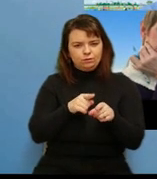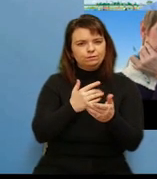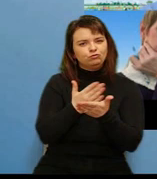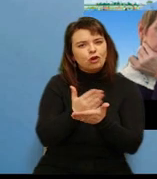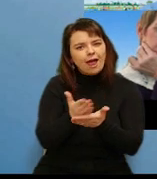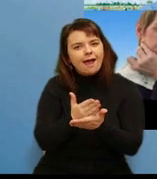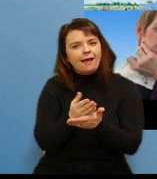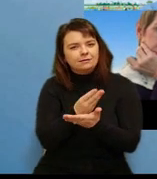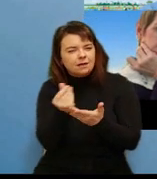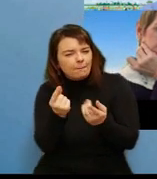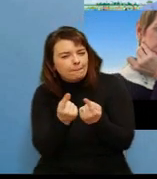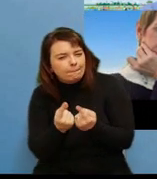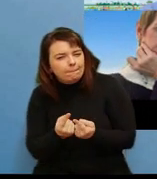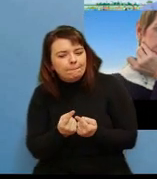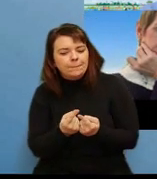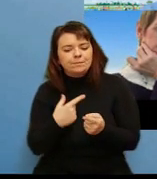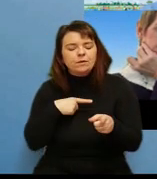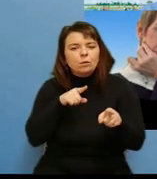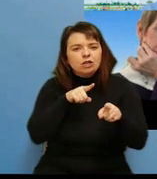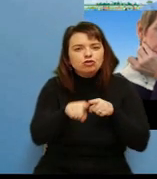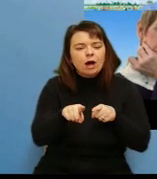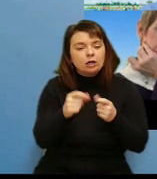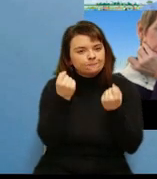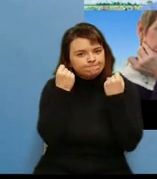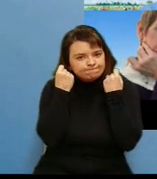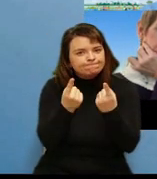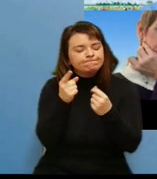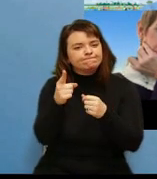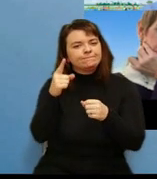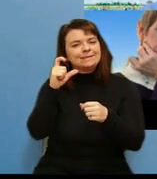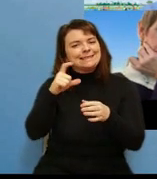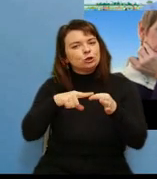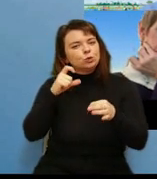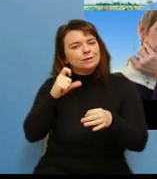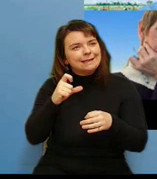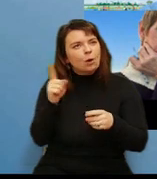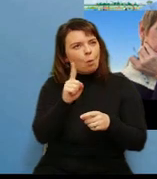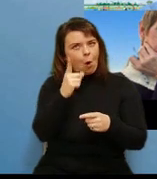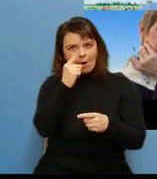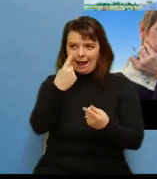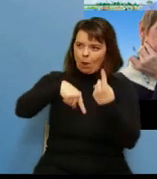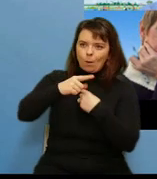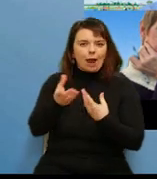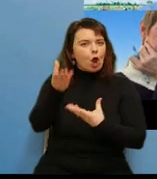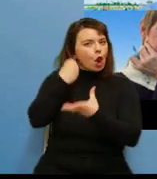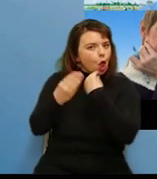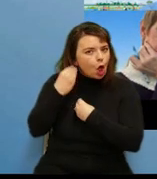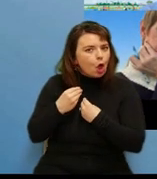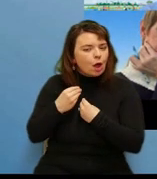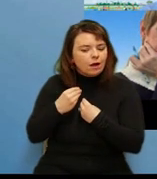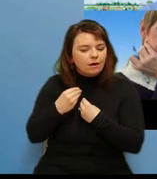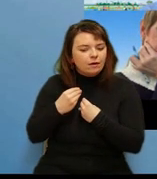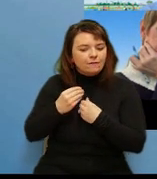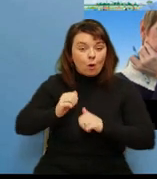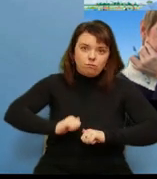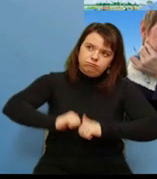I wanted also to share some themes. We tried as much as we could to try to make sense of the CQC inspections